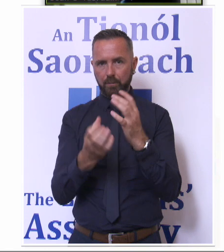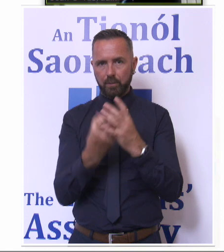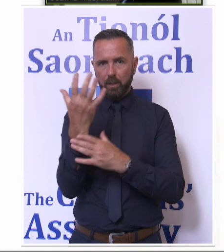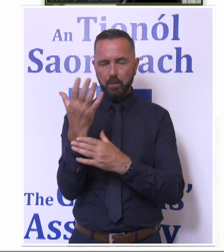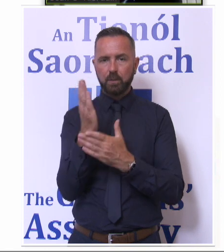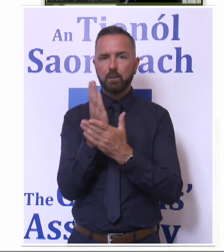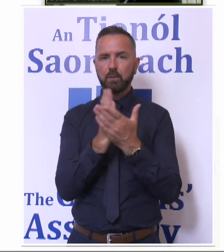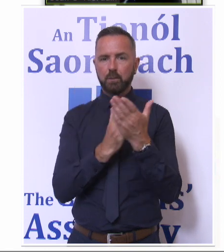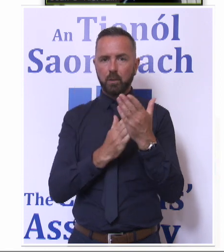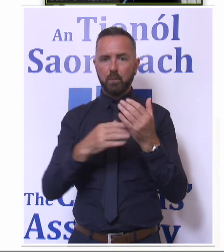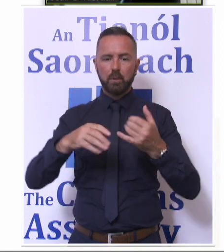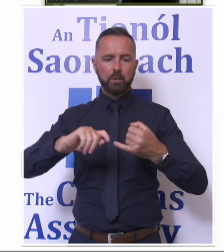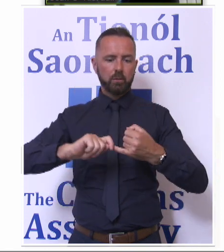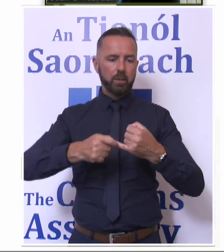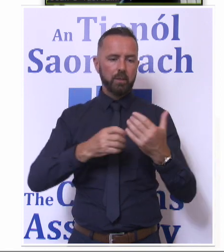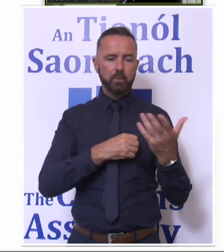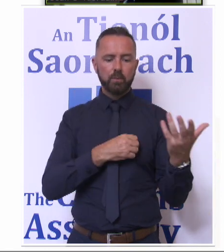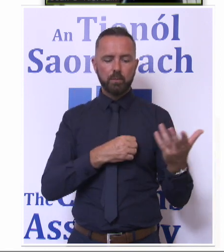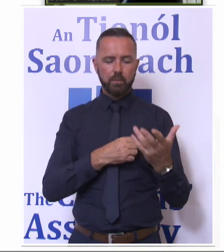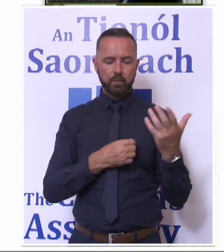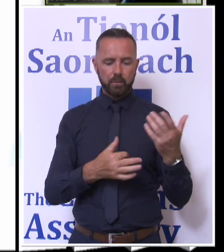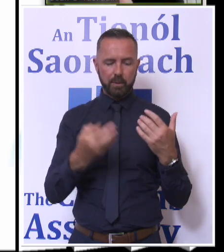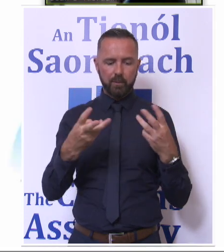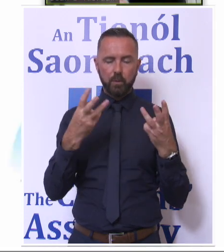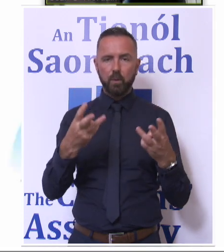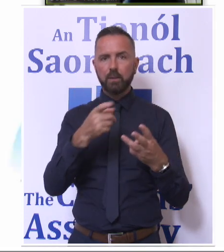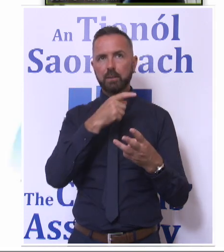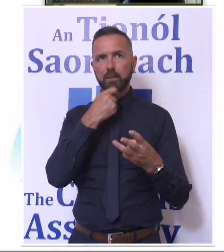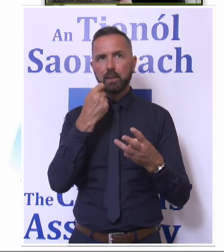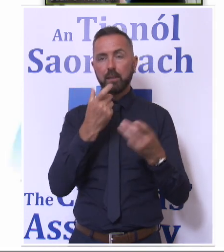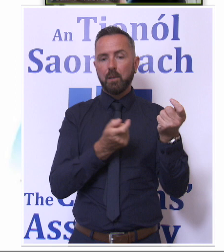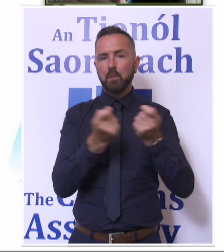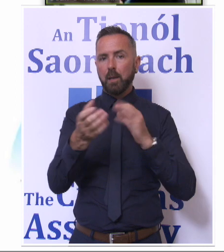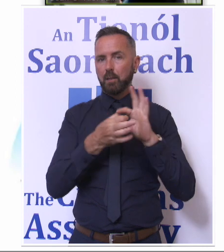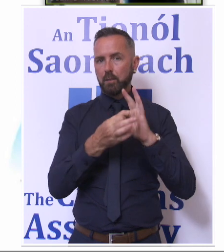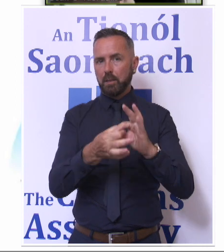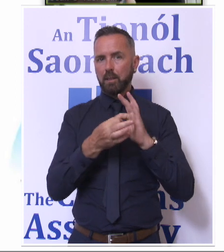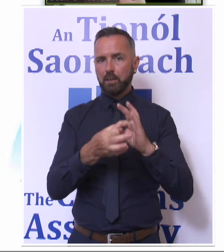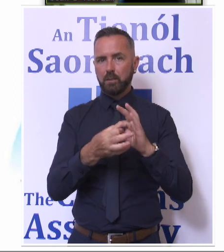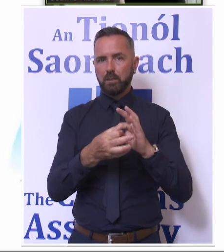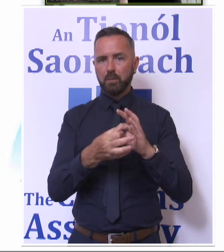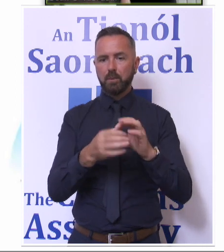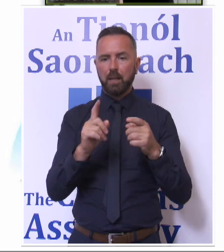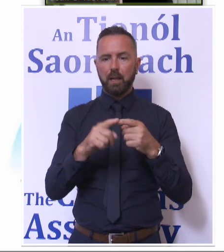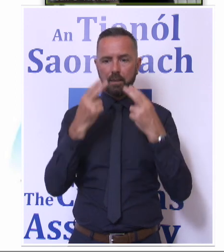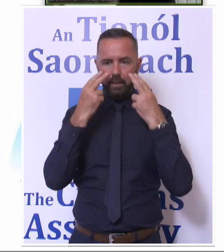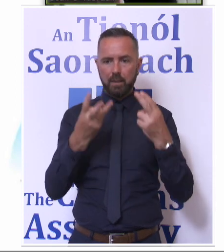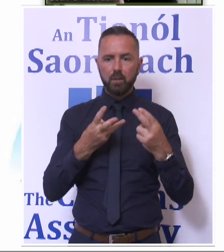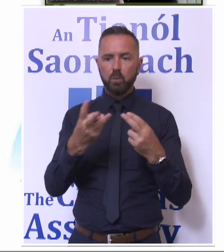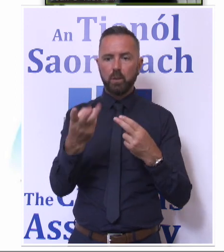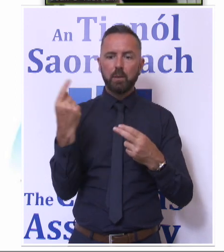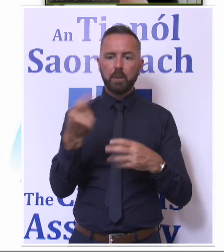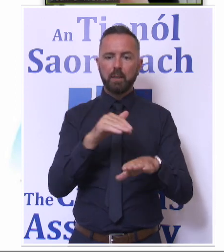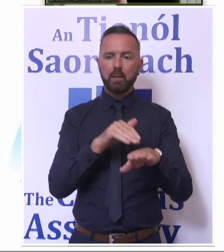some of which are about trying to, if you like, manage the relationship that takes place and is naturally going to be a consequence